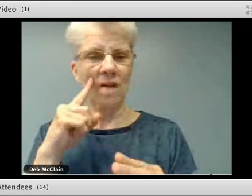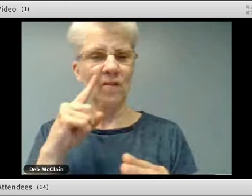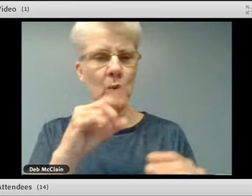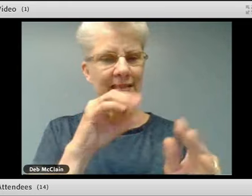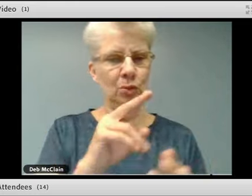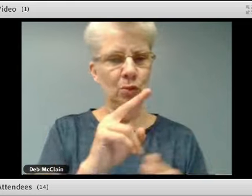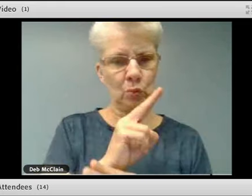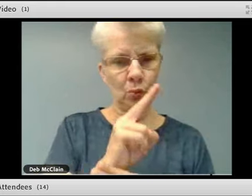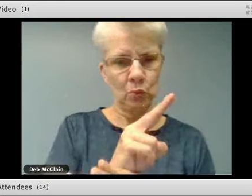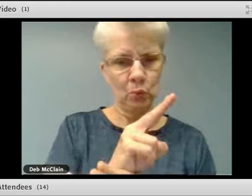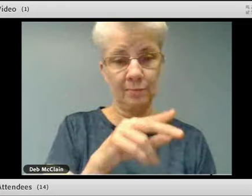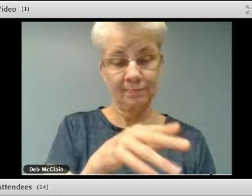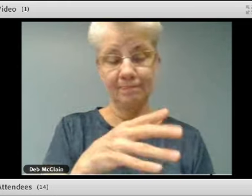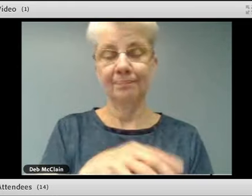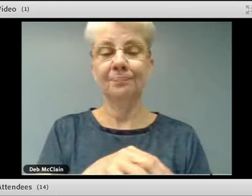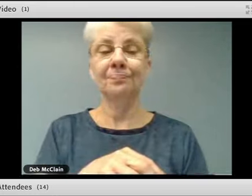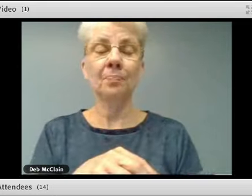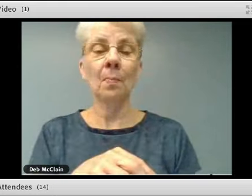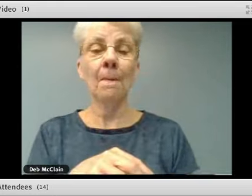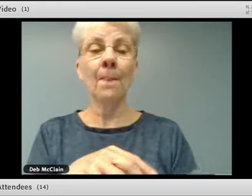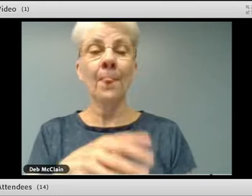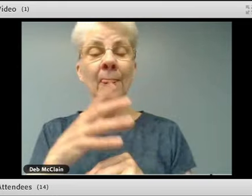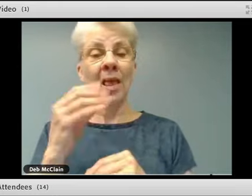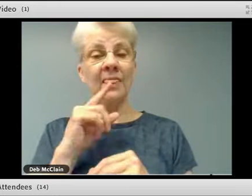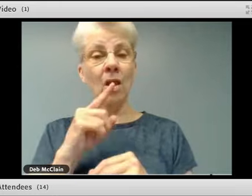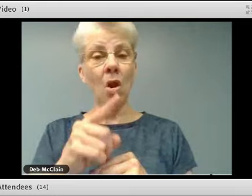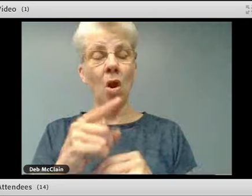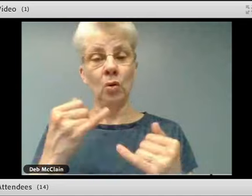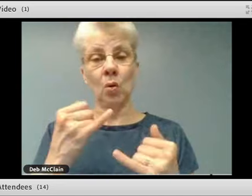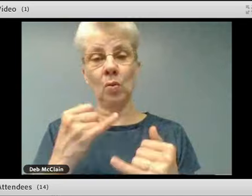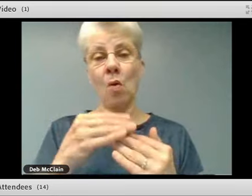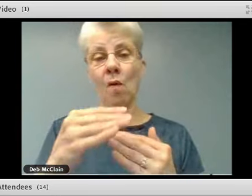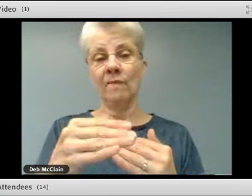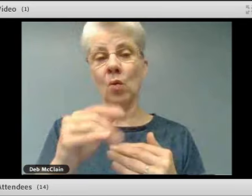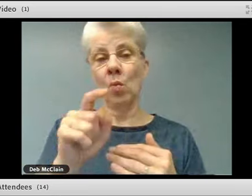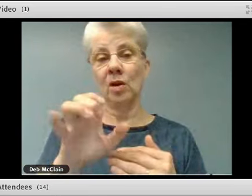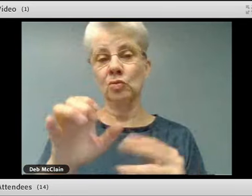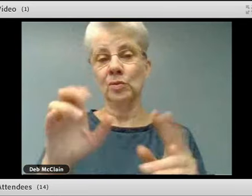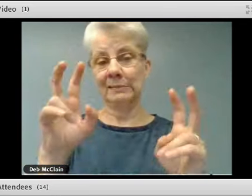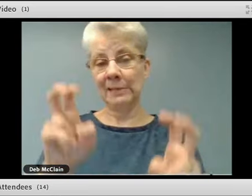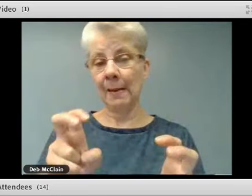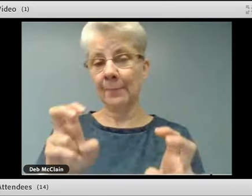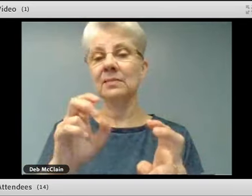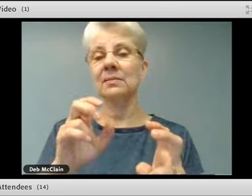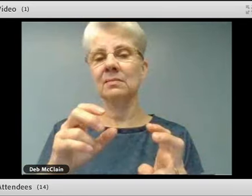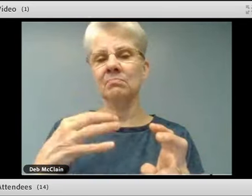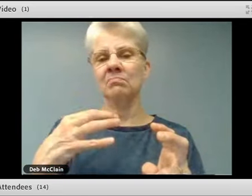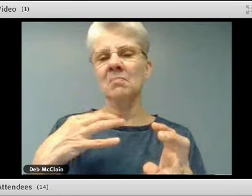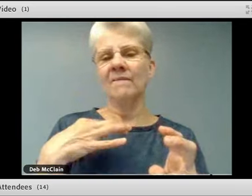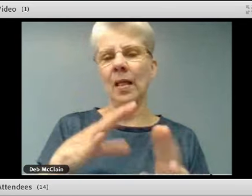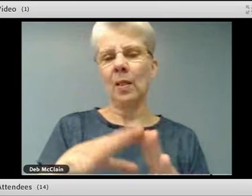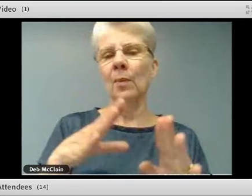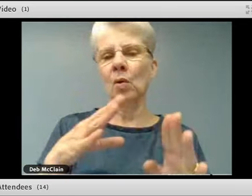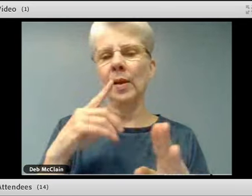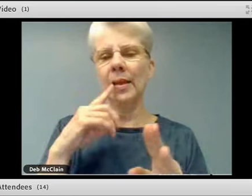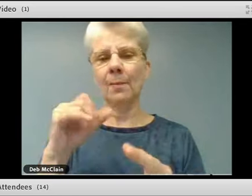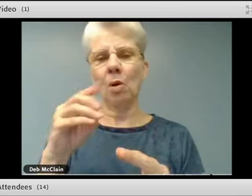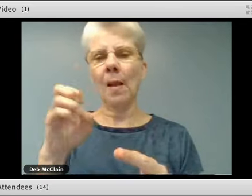teachers. And there are currently over 100 topics available in the primary source